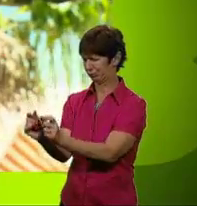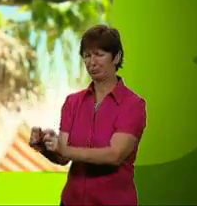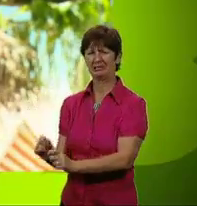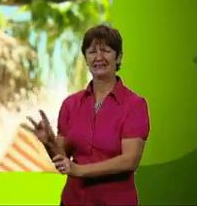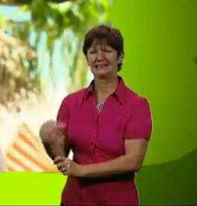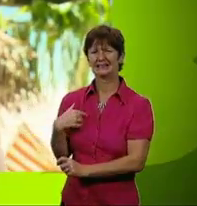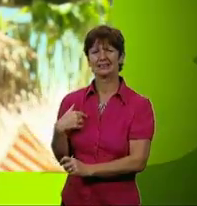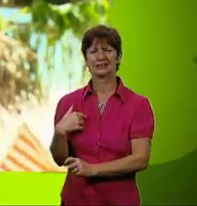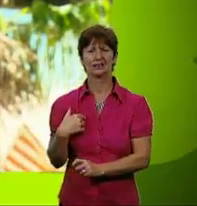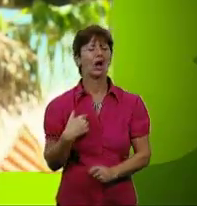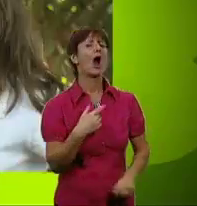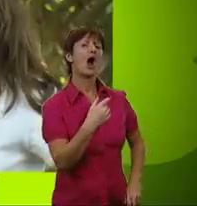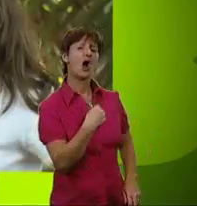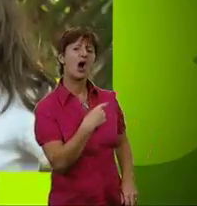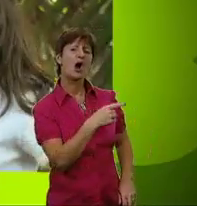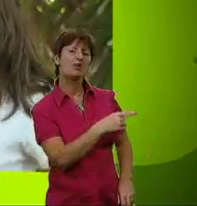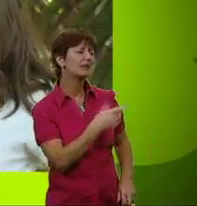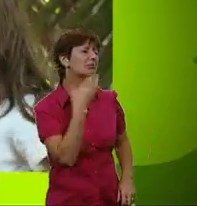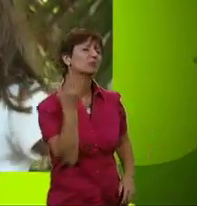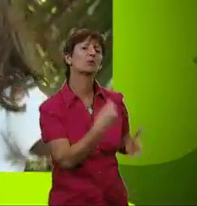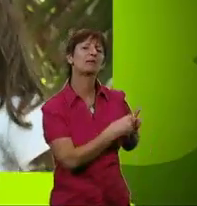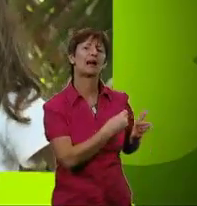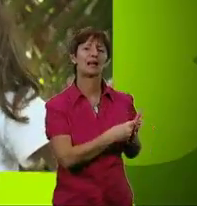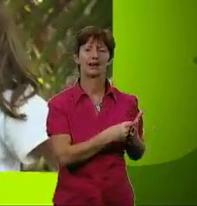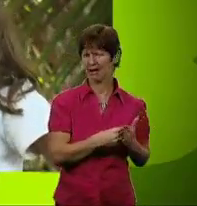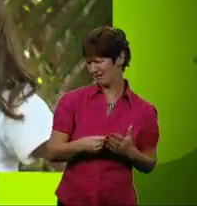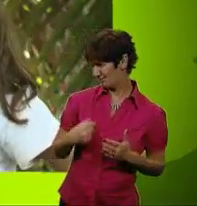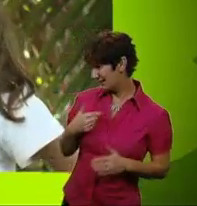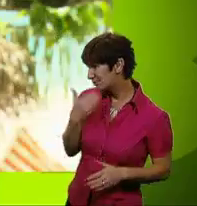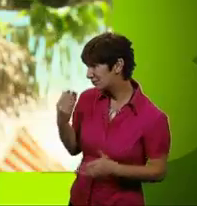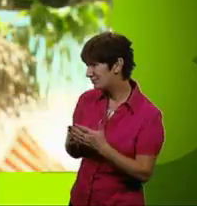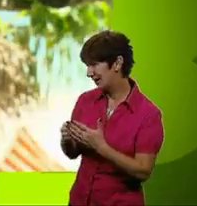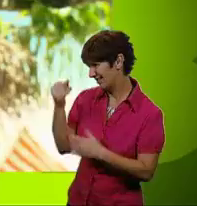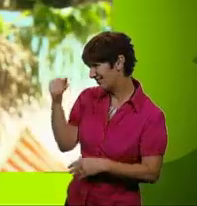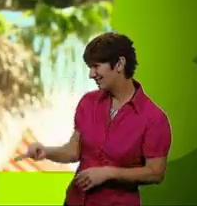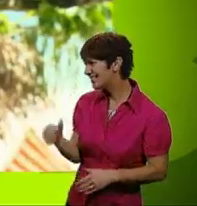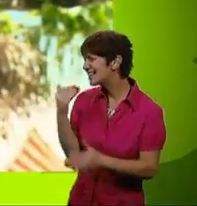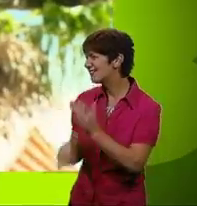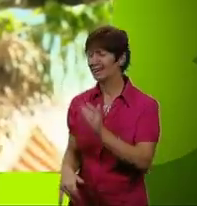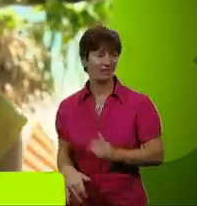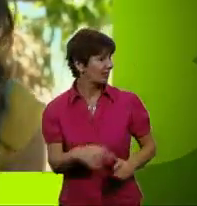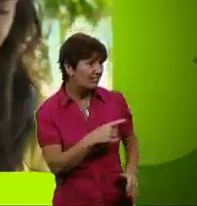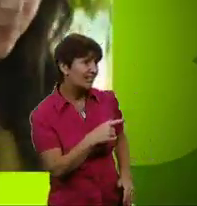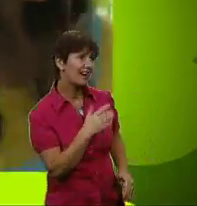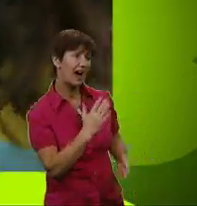Oh, I get it. You've run out of money, haven't you? As if. I never run out of money. Of course you don't.